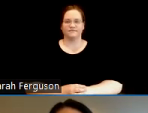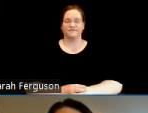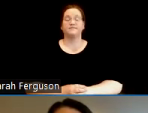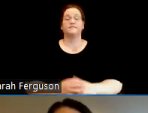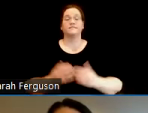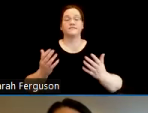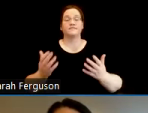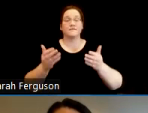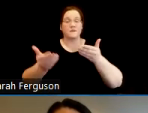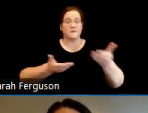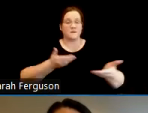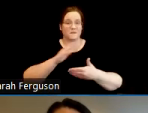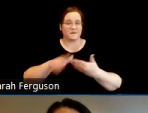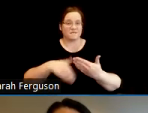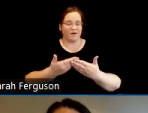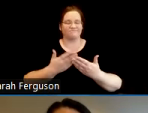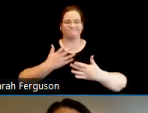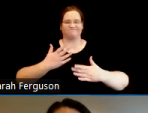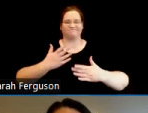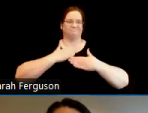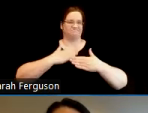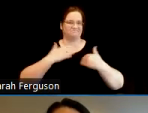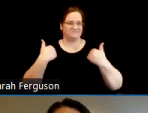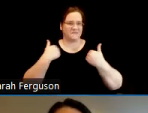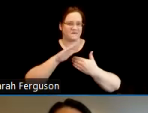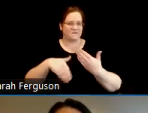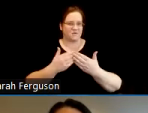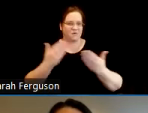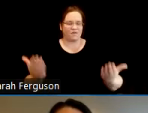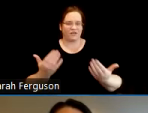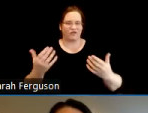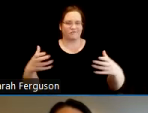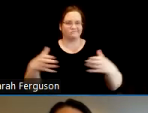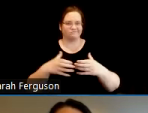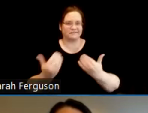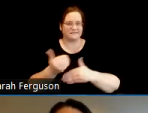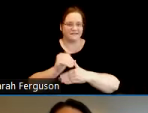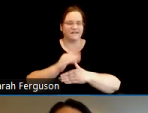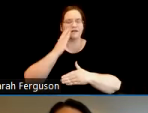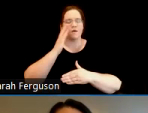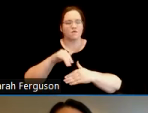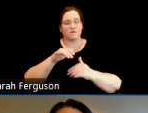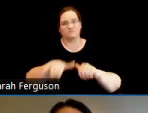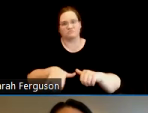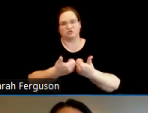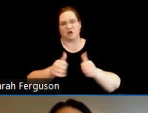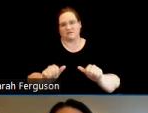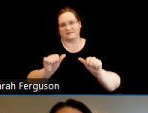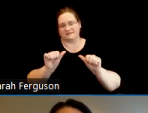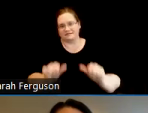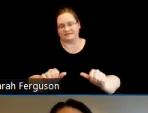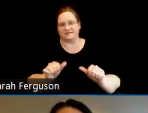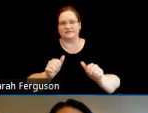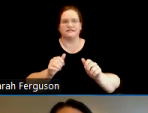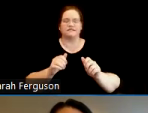So welcome, everyone. I'm so pleased to have everyone joining us tonight. I know it can be a challenge to do